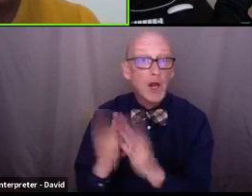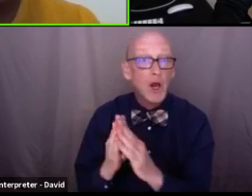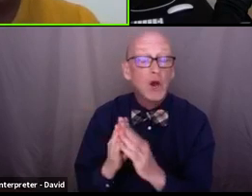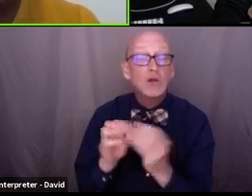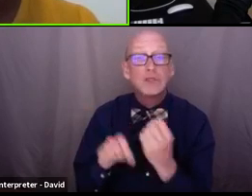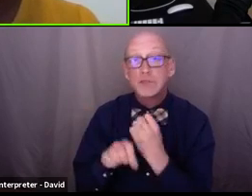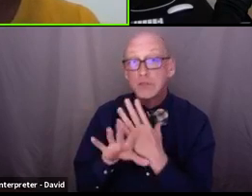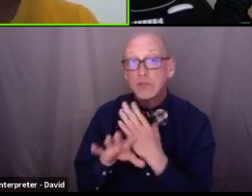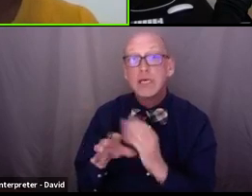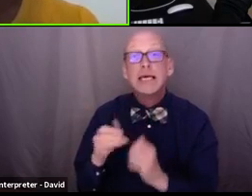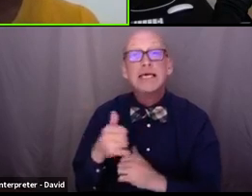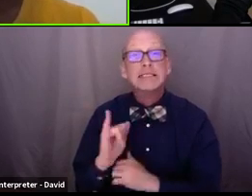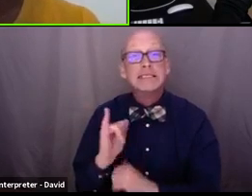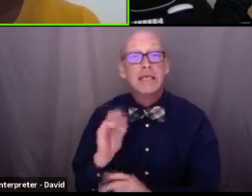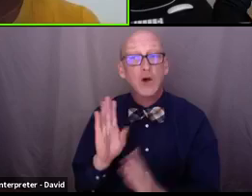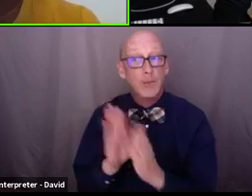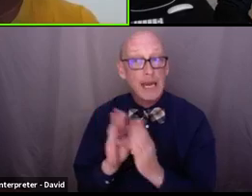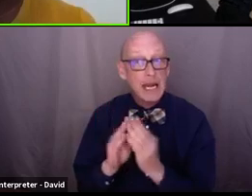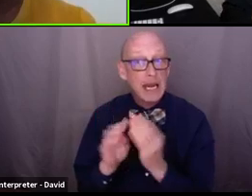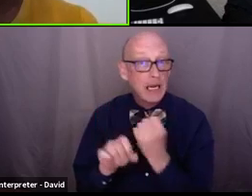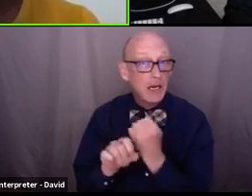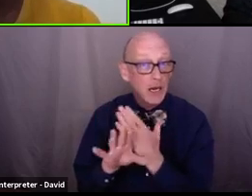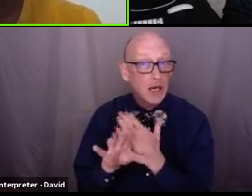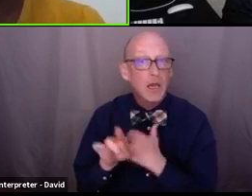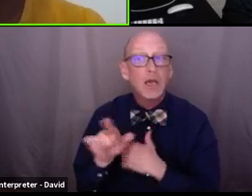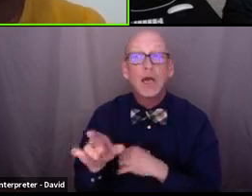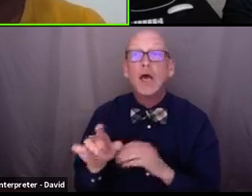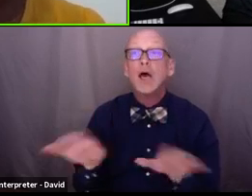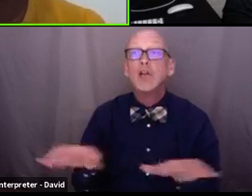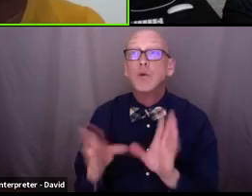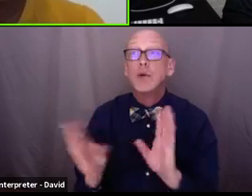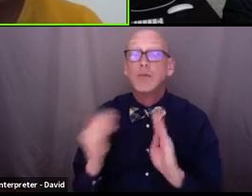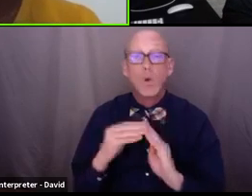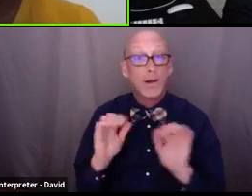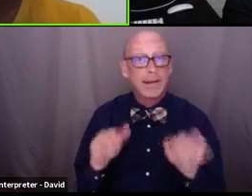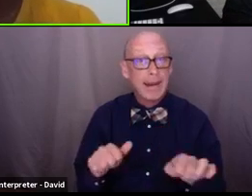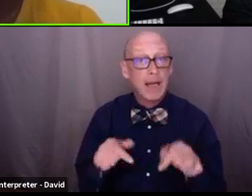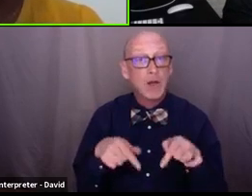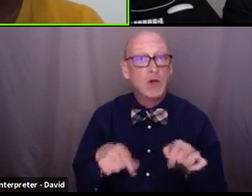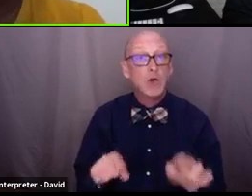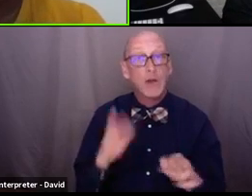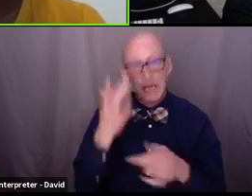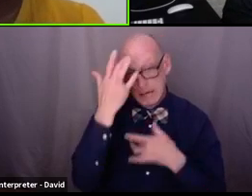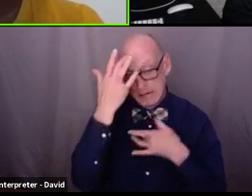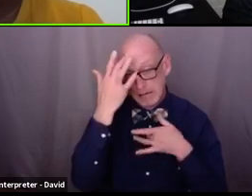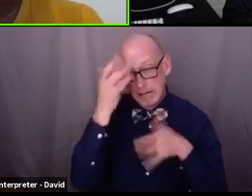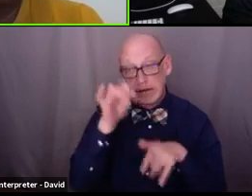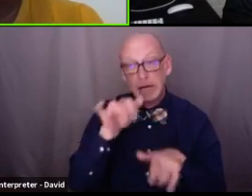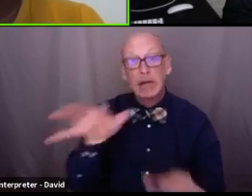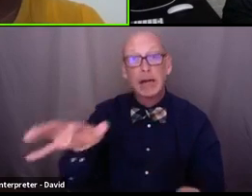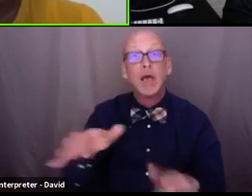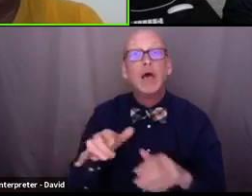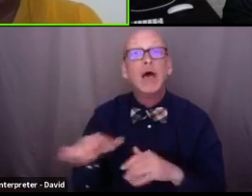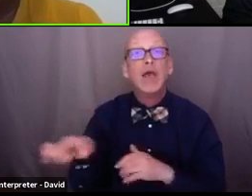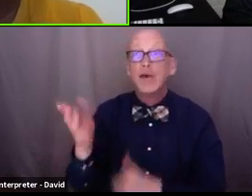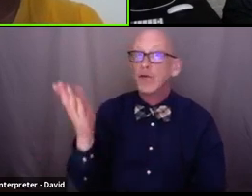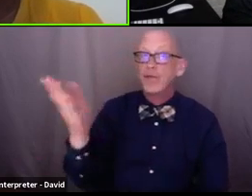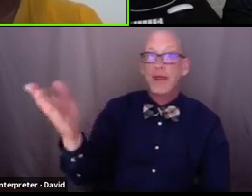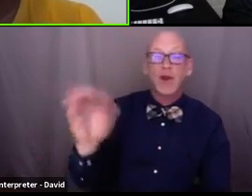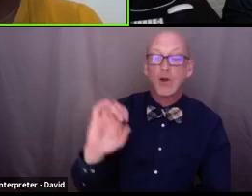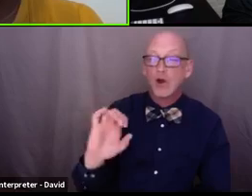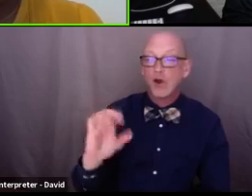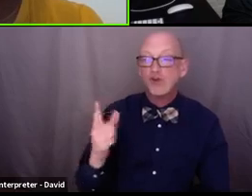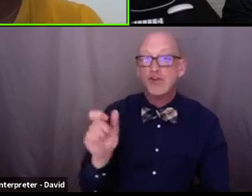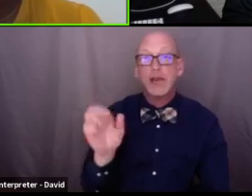meeting with people virtually, and they're just able to do more during this pandemic. And so they're there, the chamber is